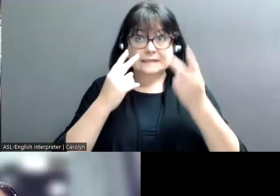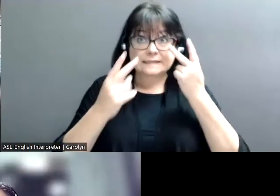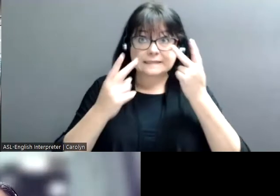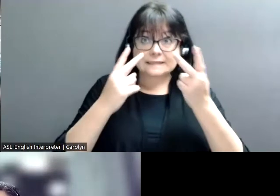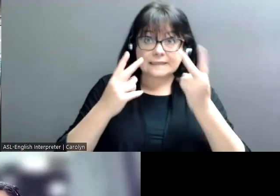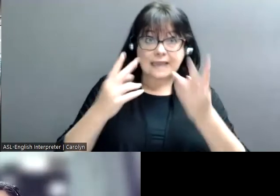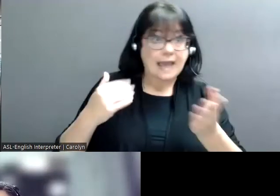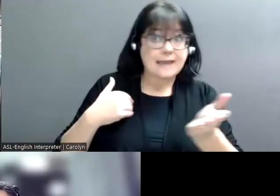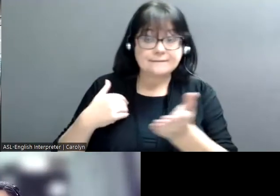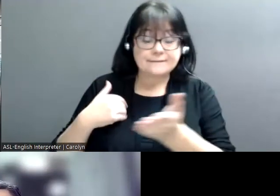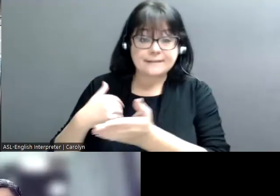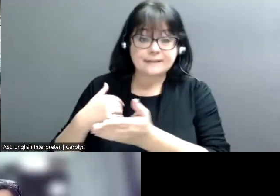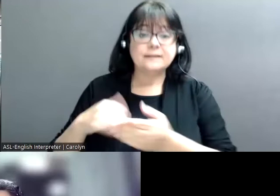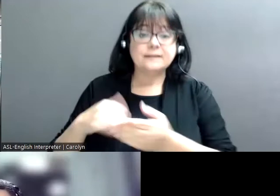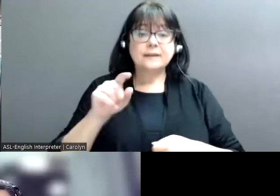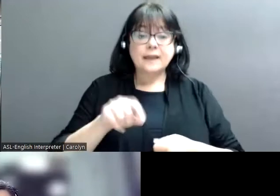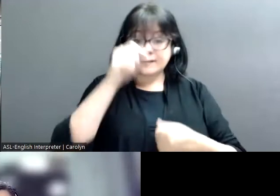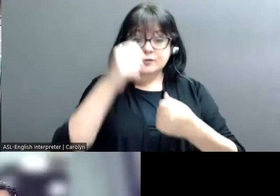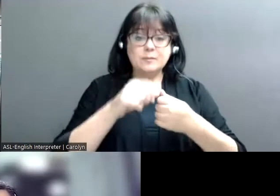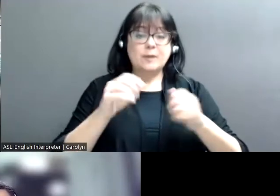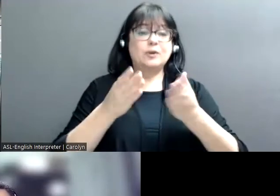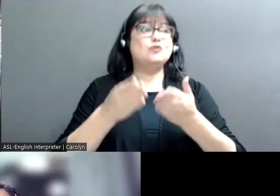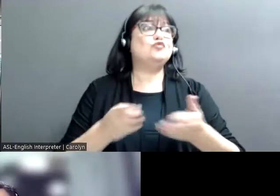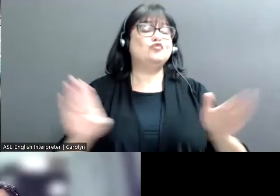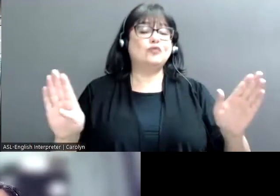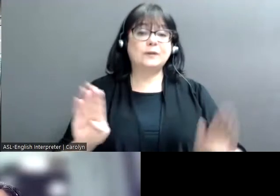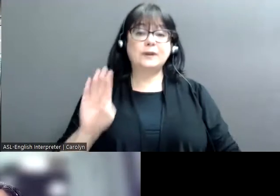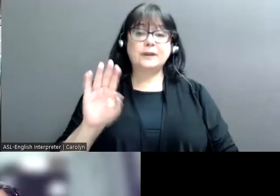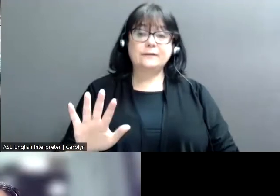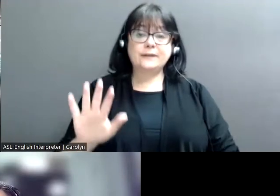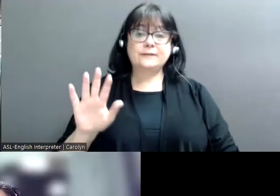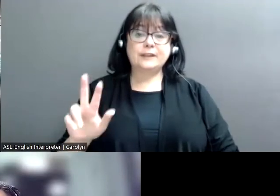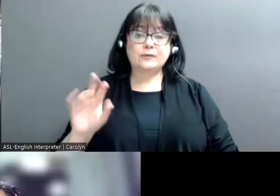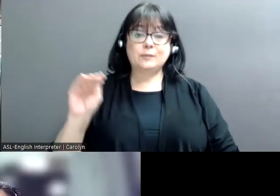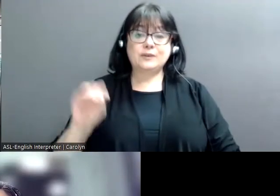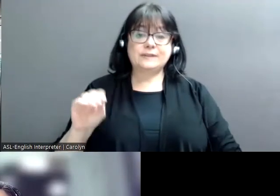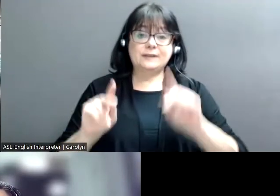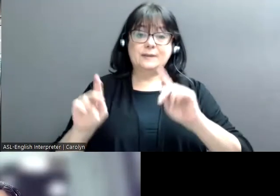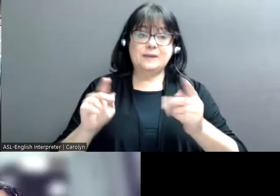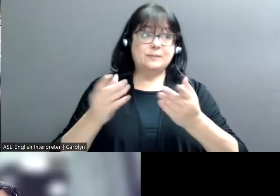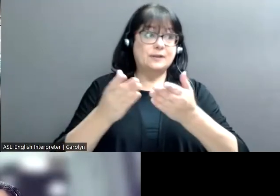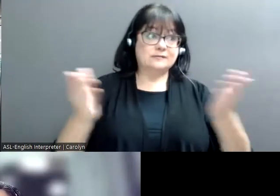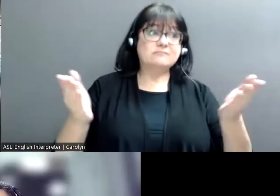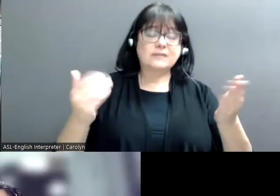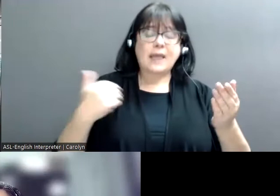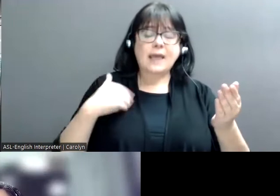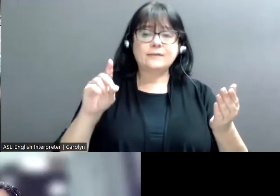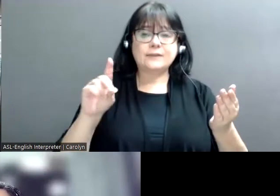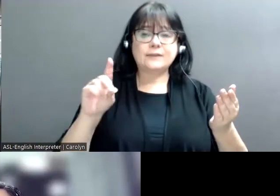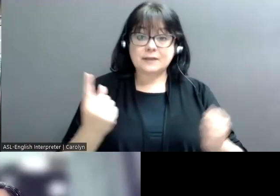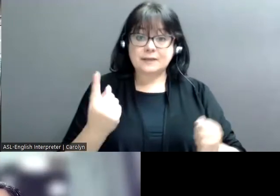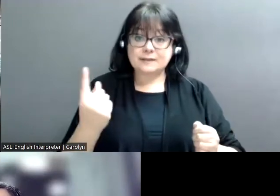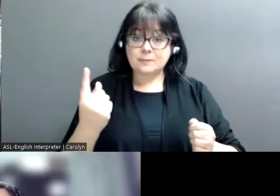about 53% of the population or more are impacted by disability. So I think it's this whole concept of normalizing